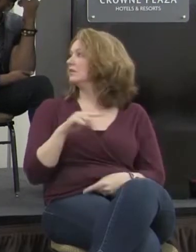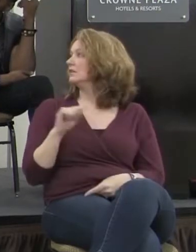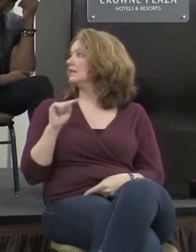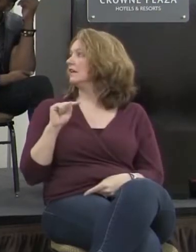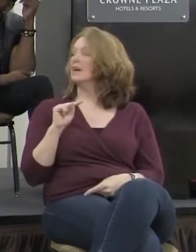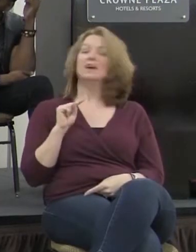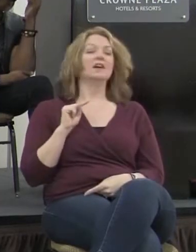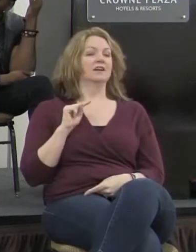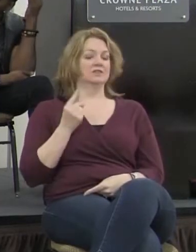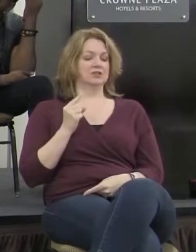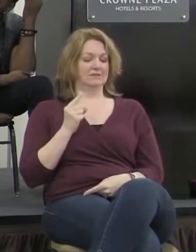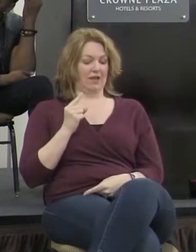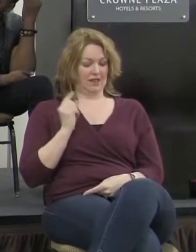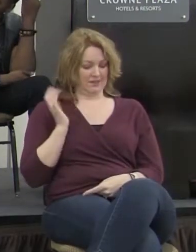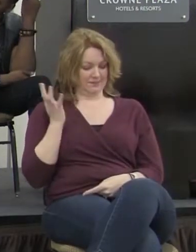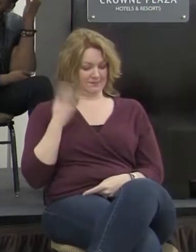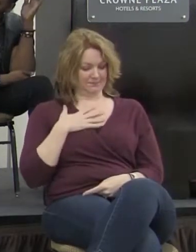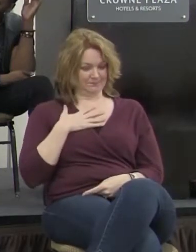all,